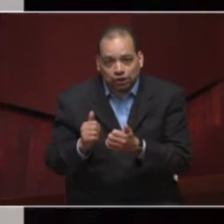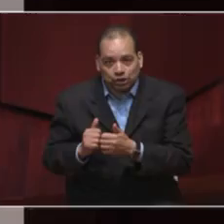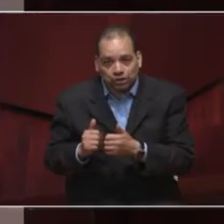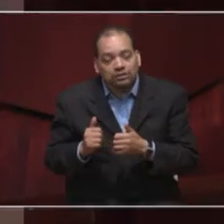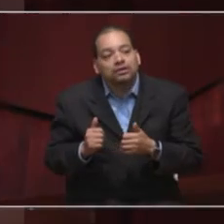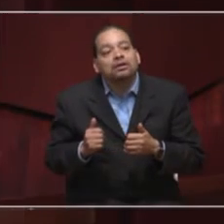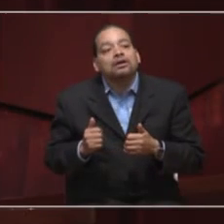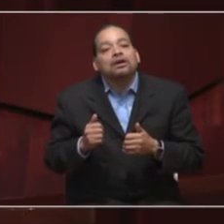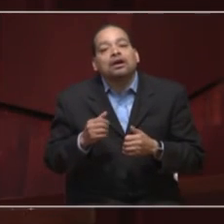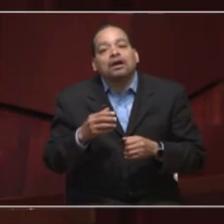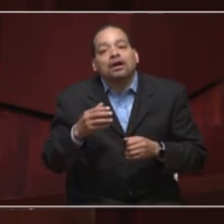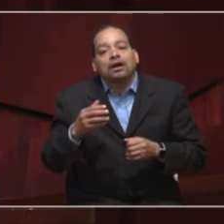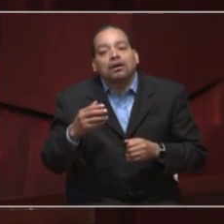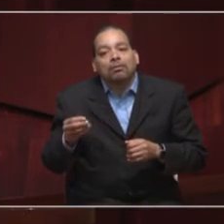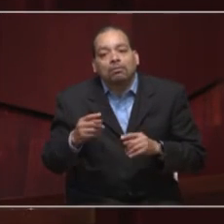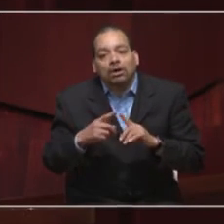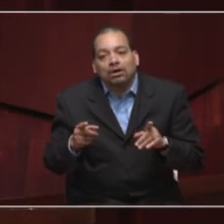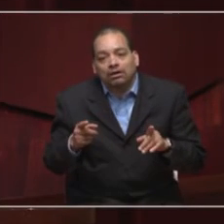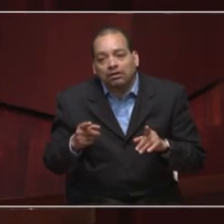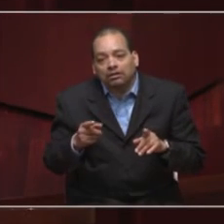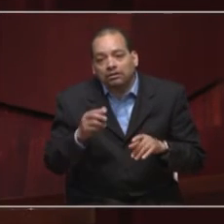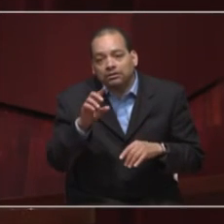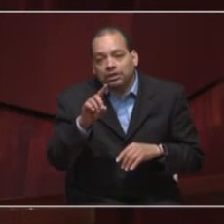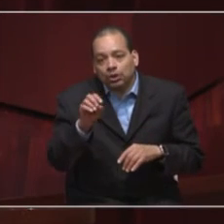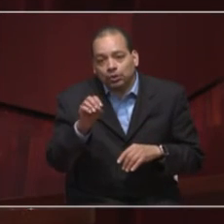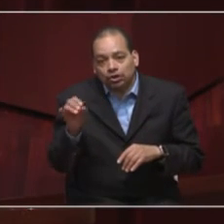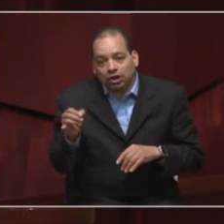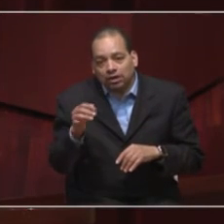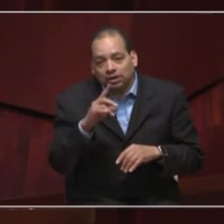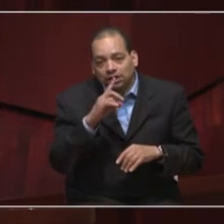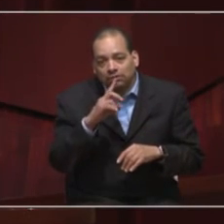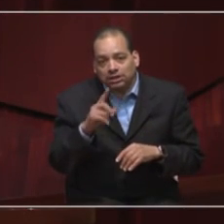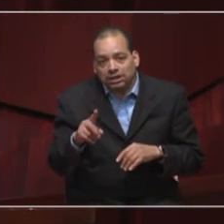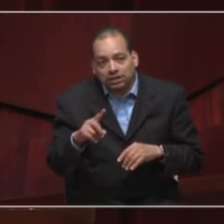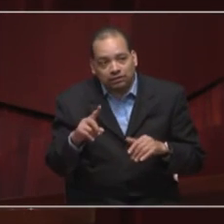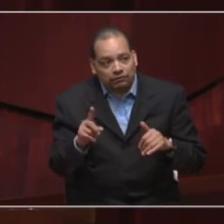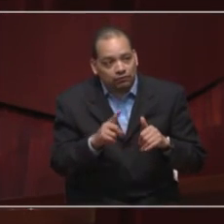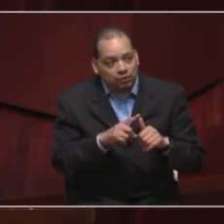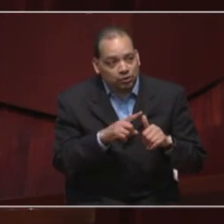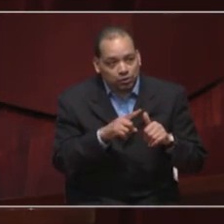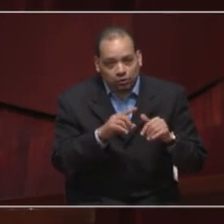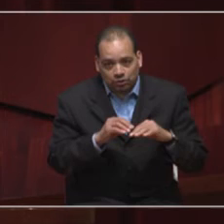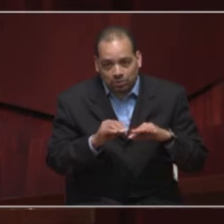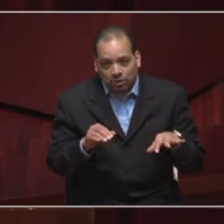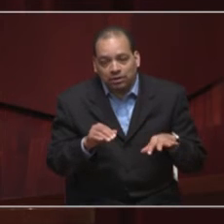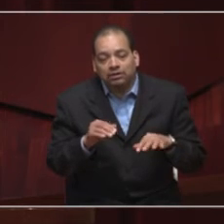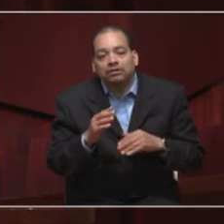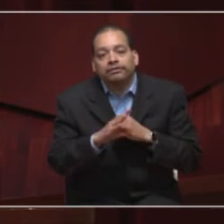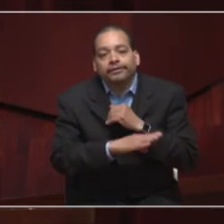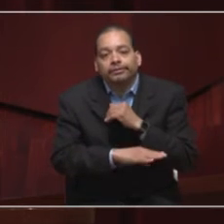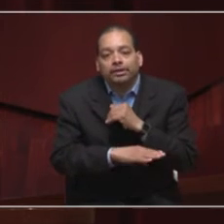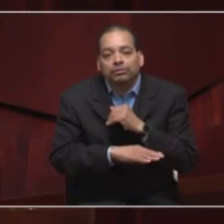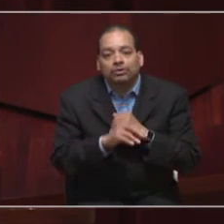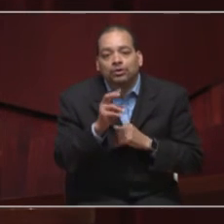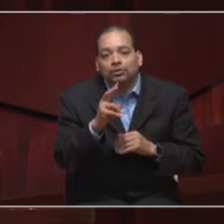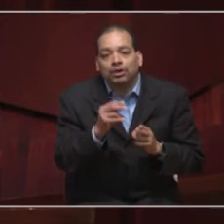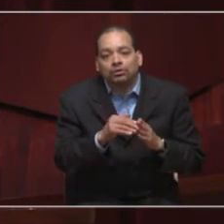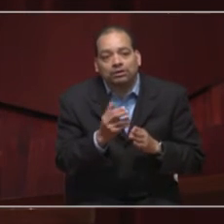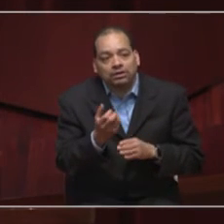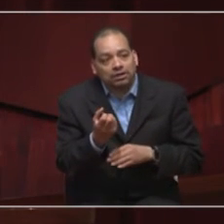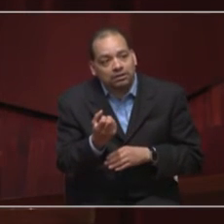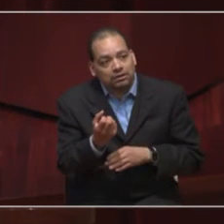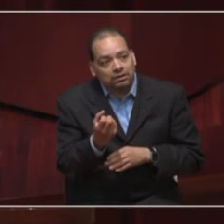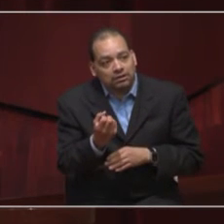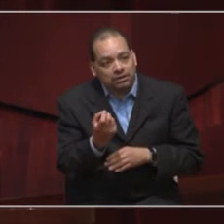portal. But notably, DOJ was the first to deploy in September 2011. I'll never forget that because